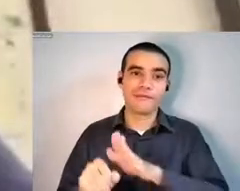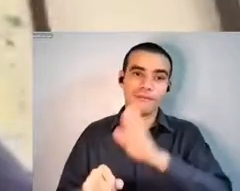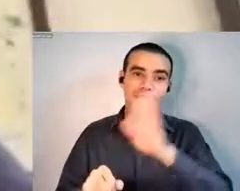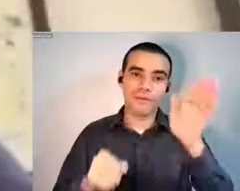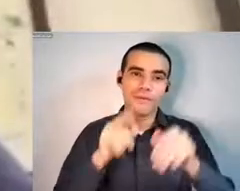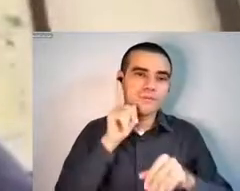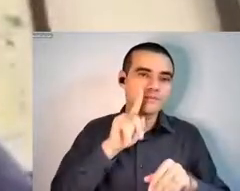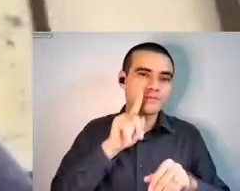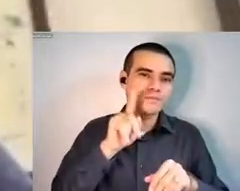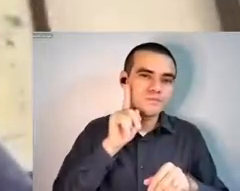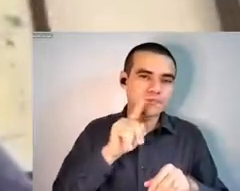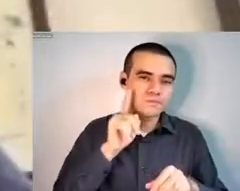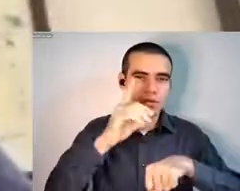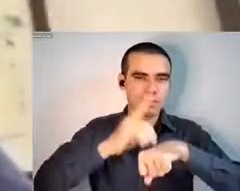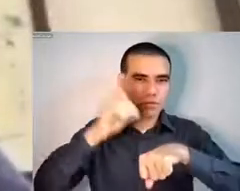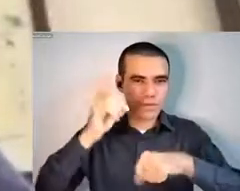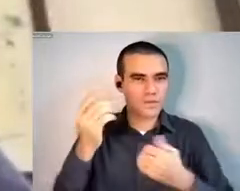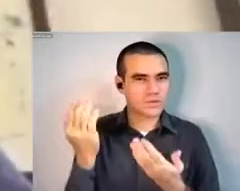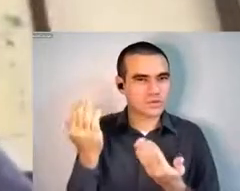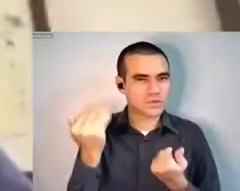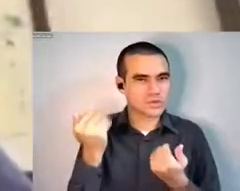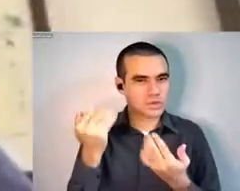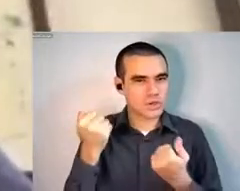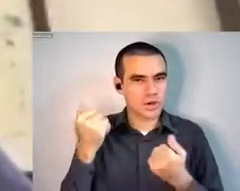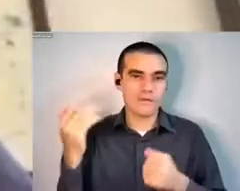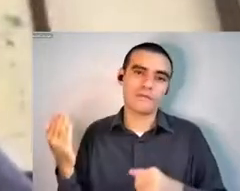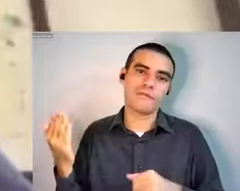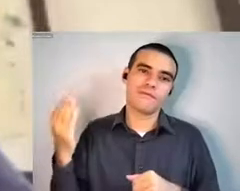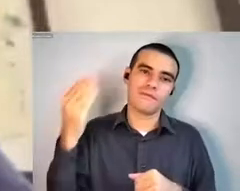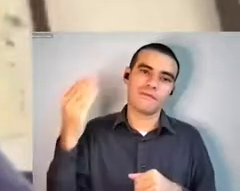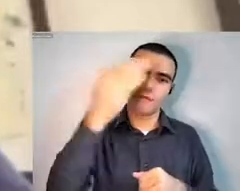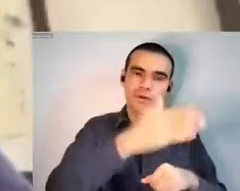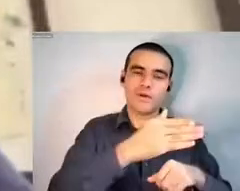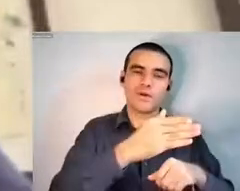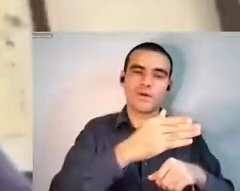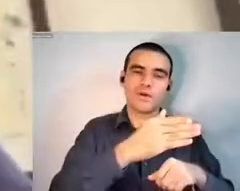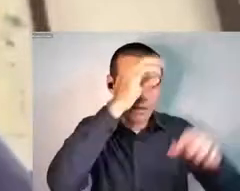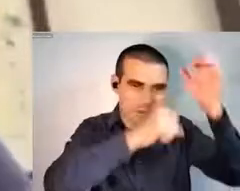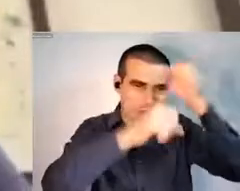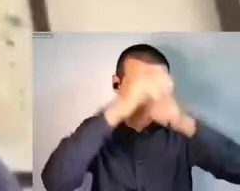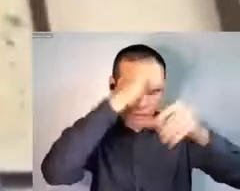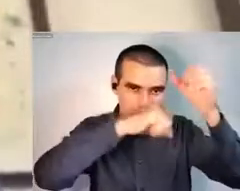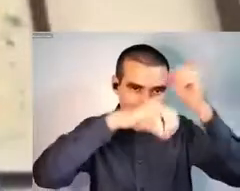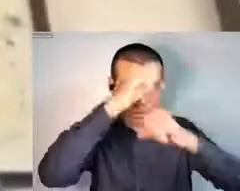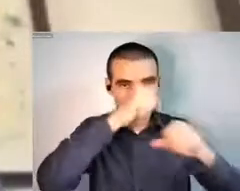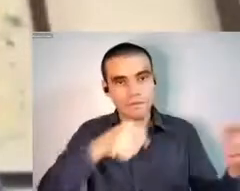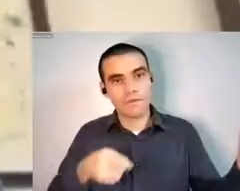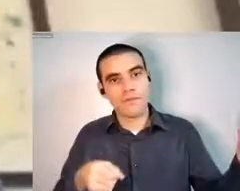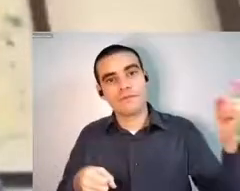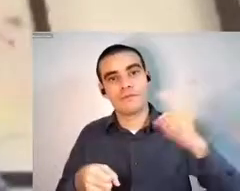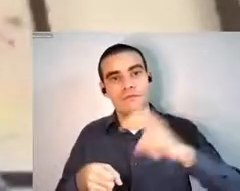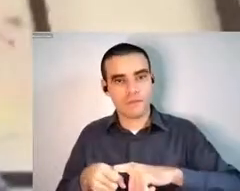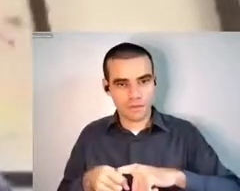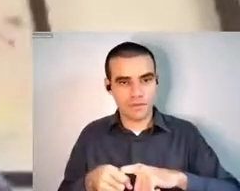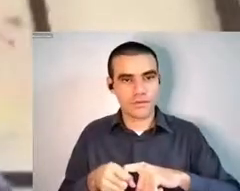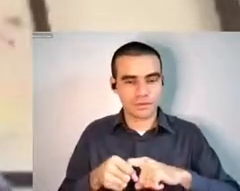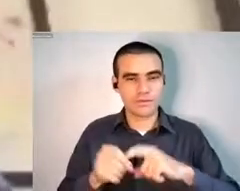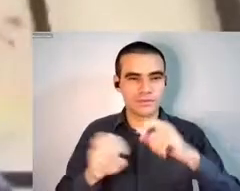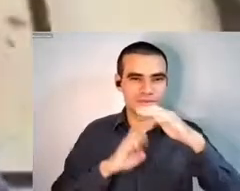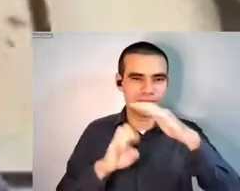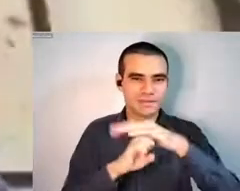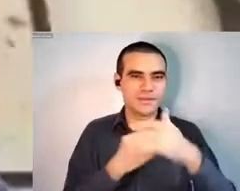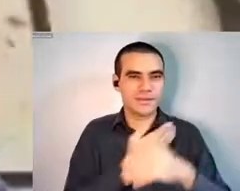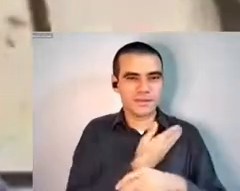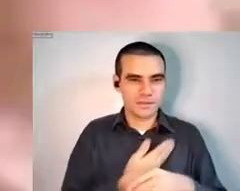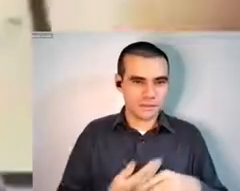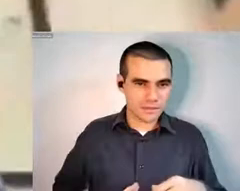the doctor's programs, a lot of young Brazilians who came back with this knowledge applied, and they were